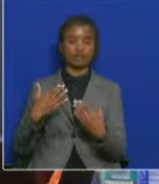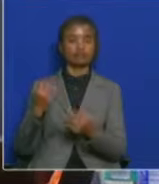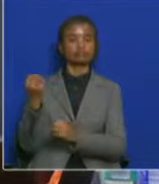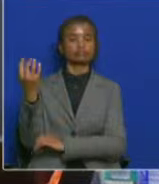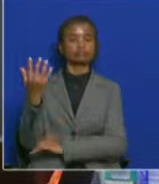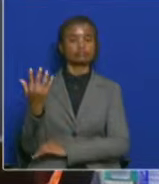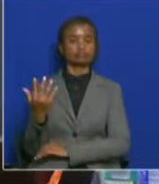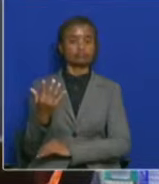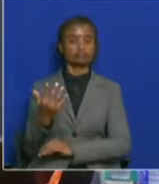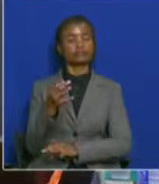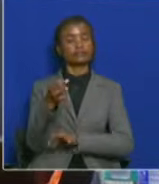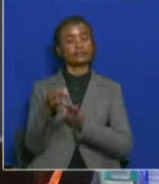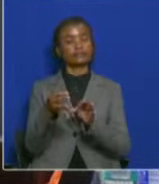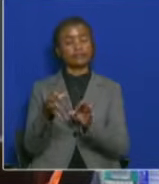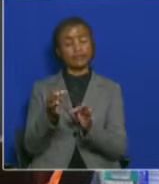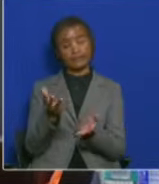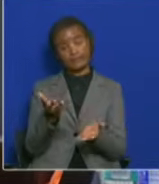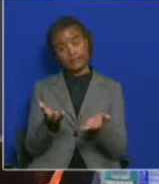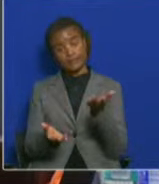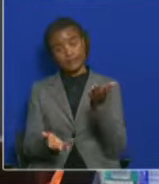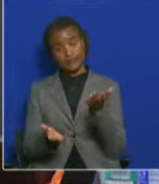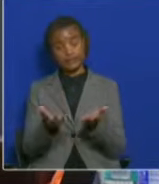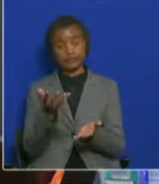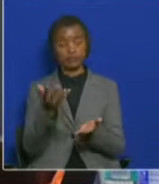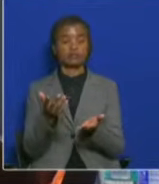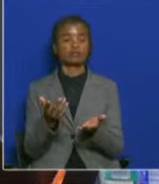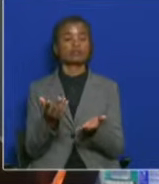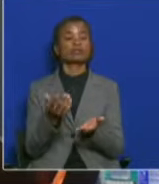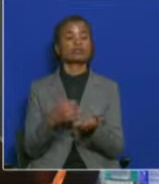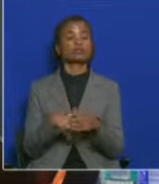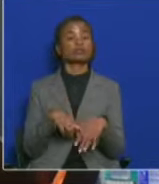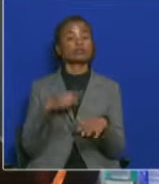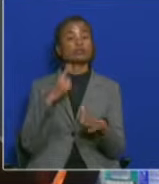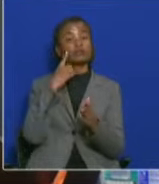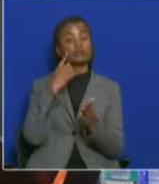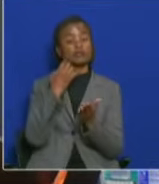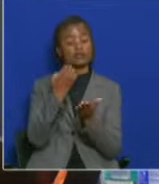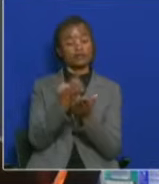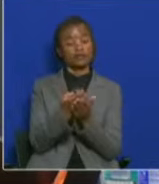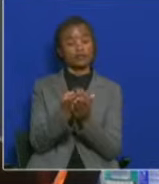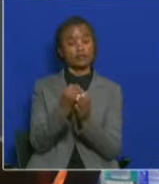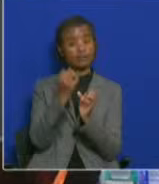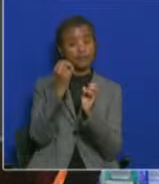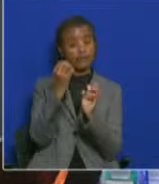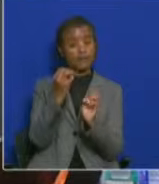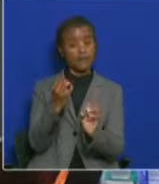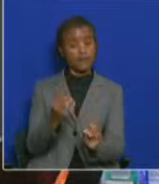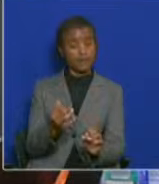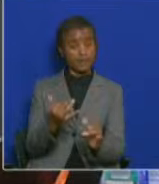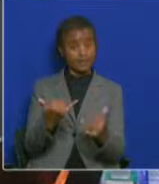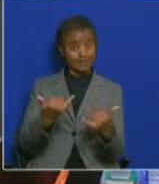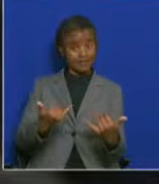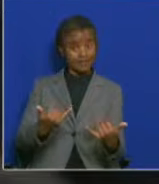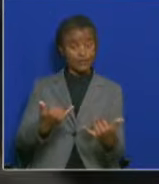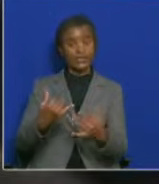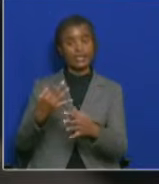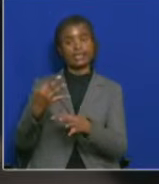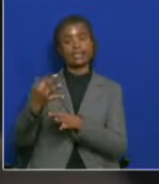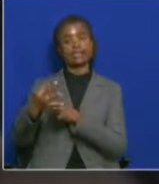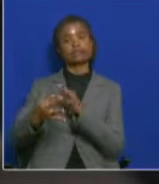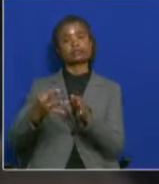explanation for the evidence that I'm about to present. General Khan has